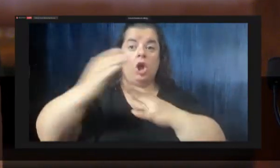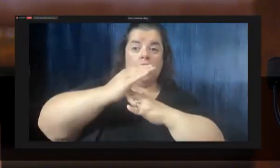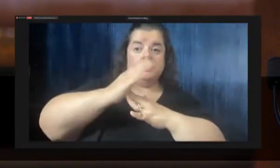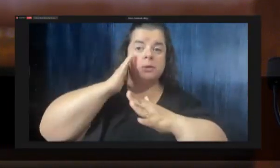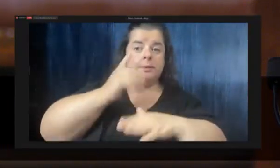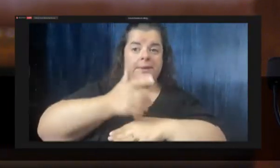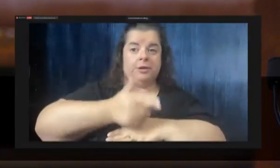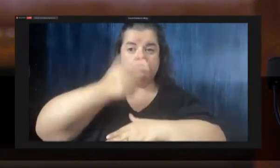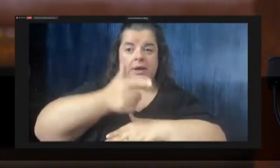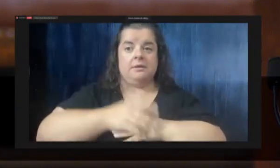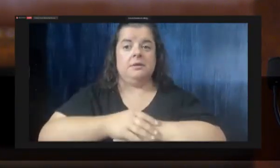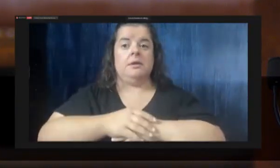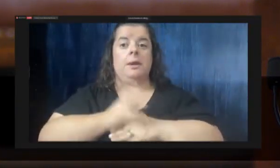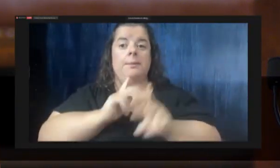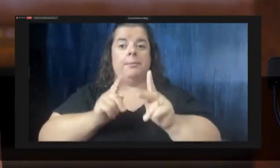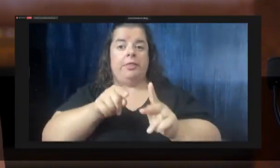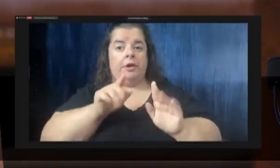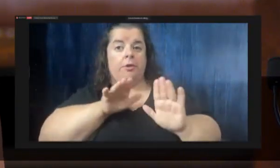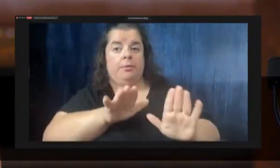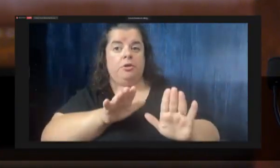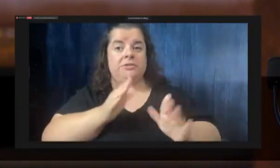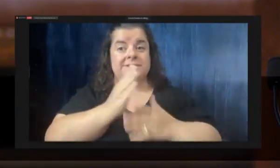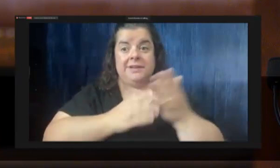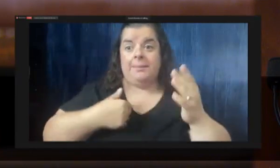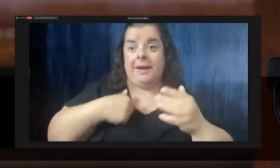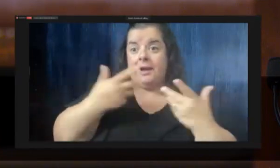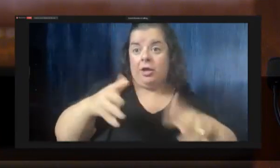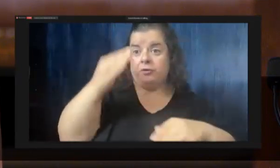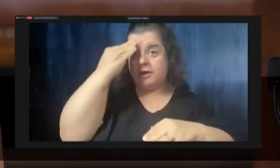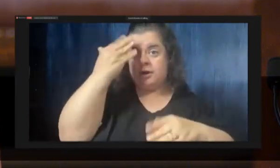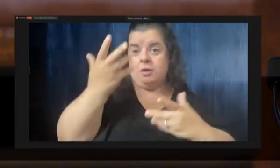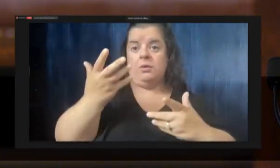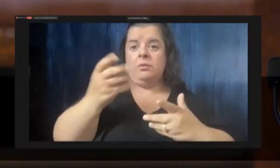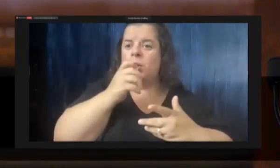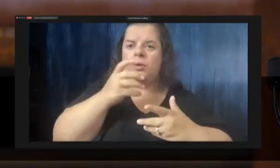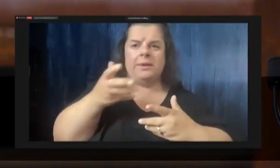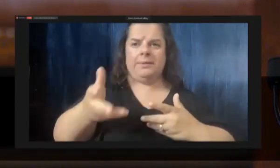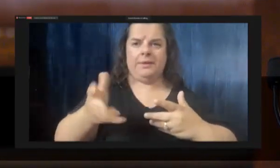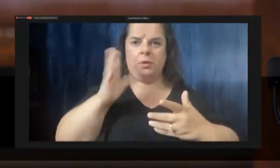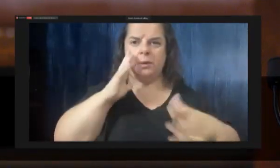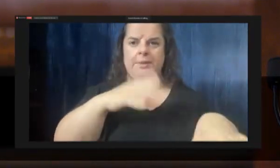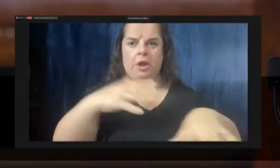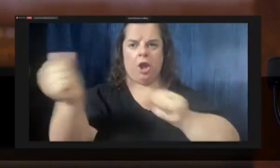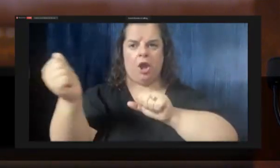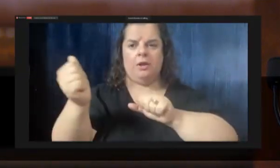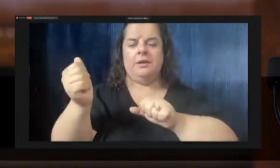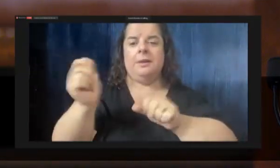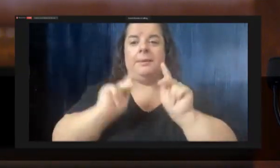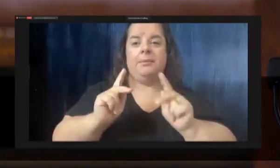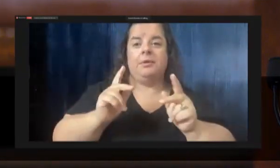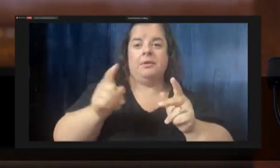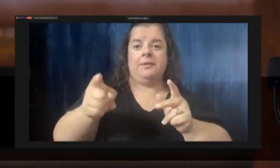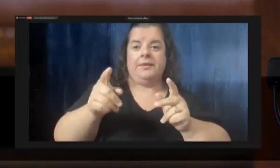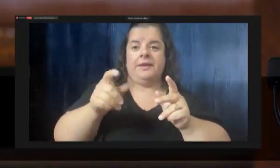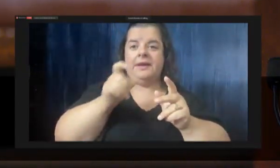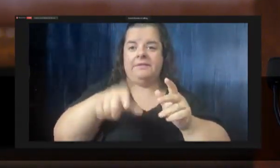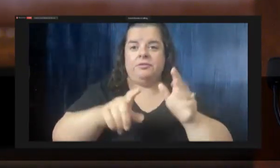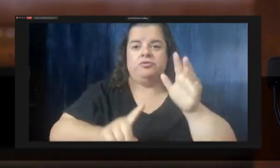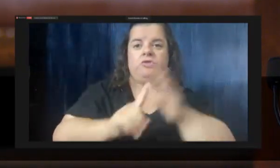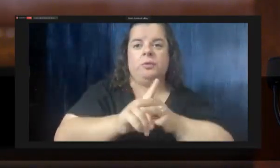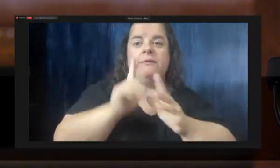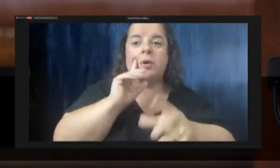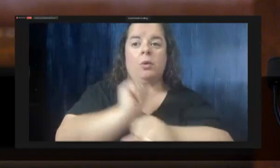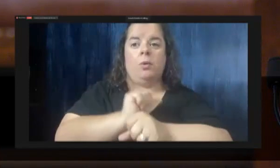who are pushing this, some of whom I know, are not going to be there. They'll be gone. The people who have to show up for work or who have